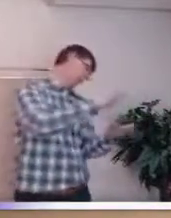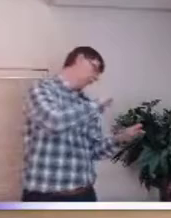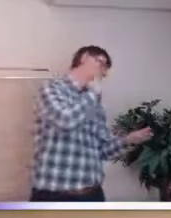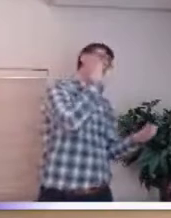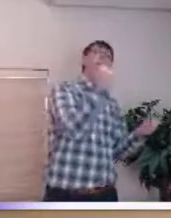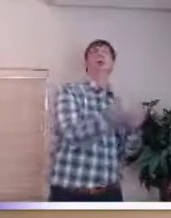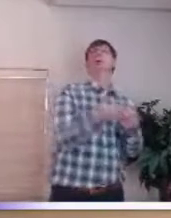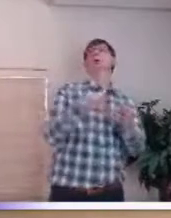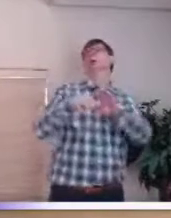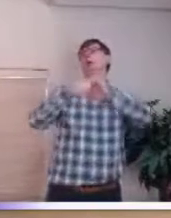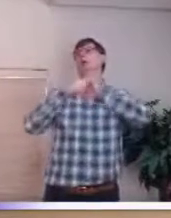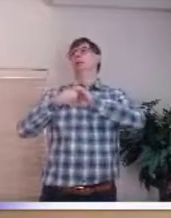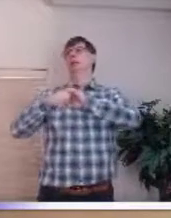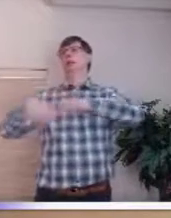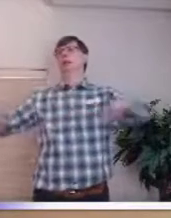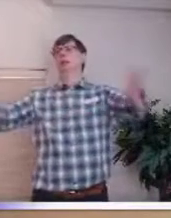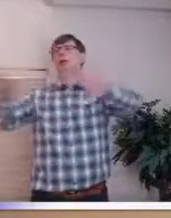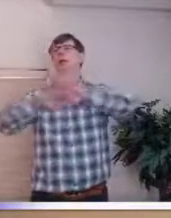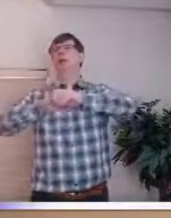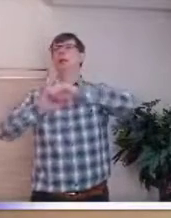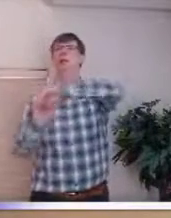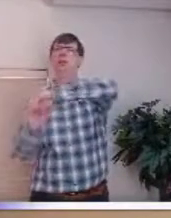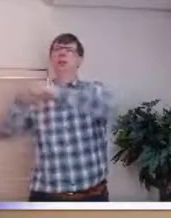we cling on to that attachment,